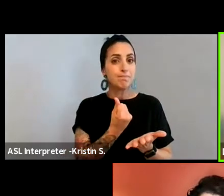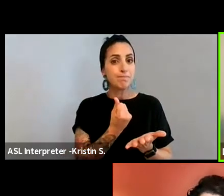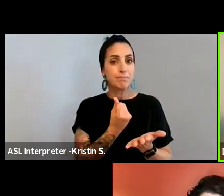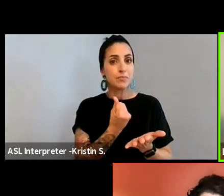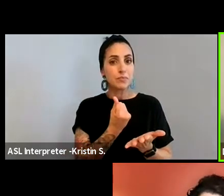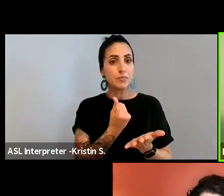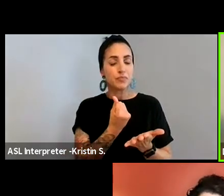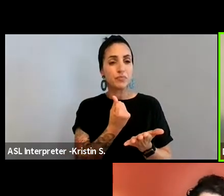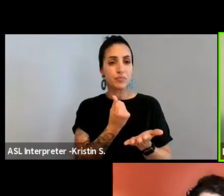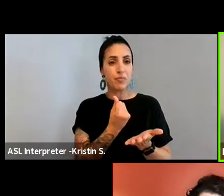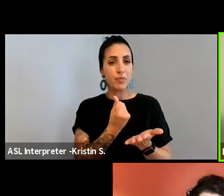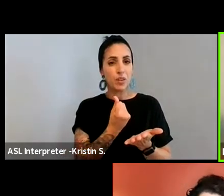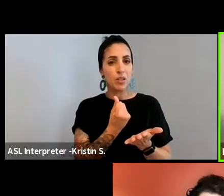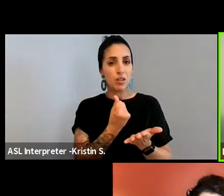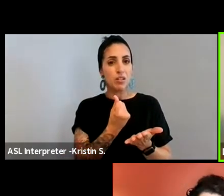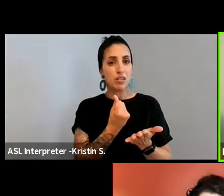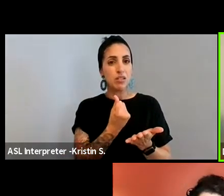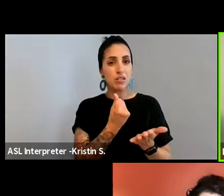plant that